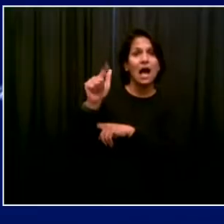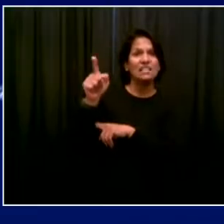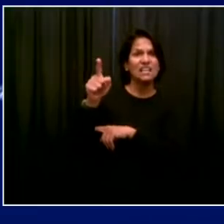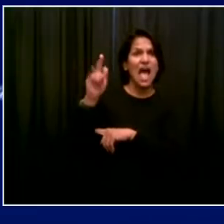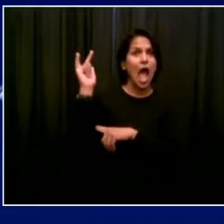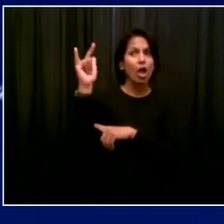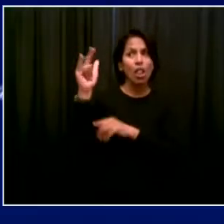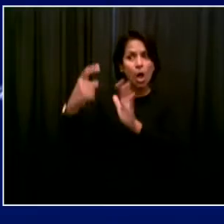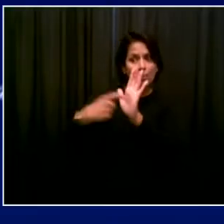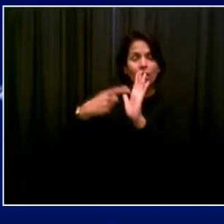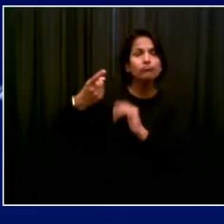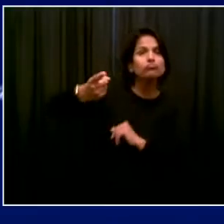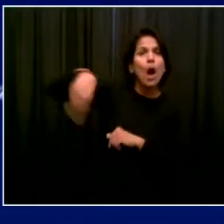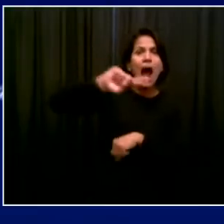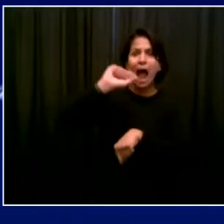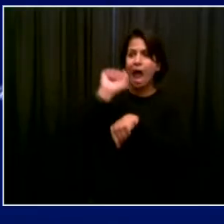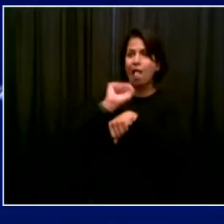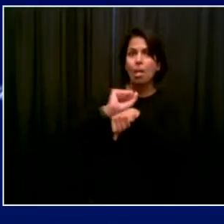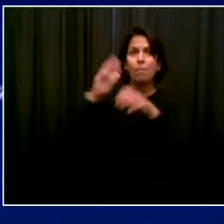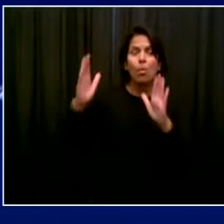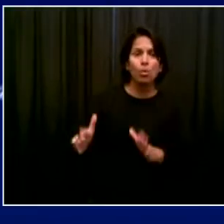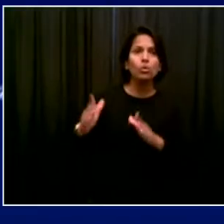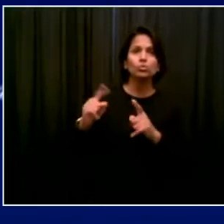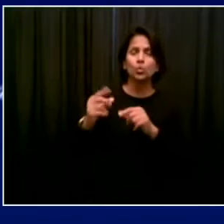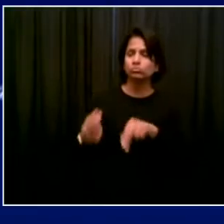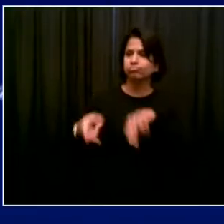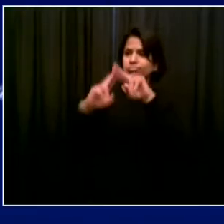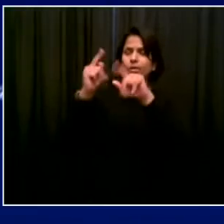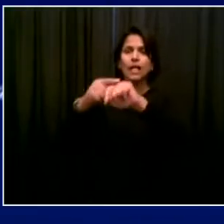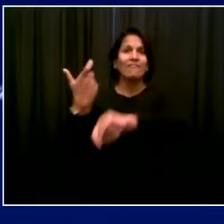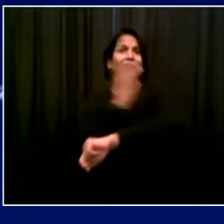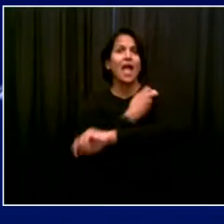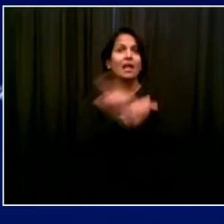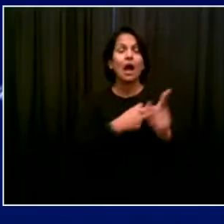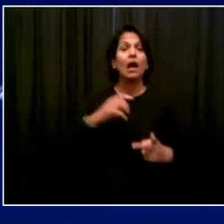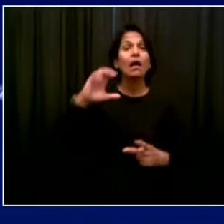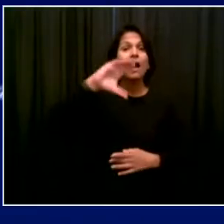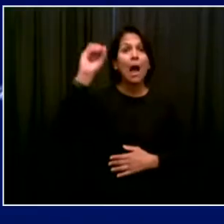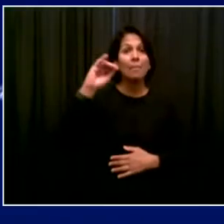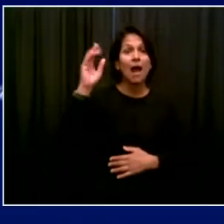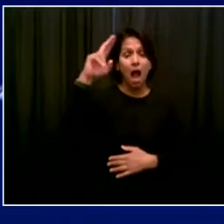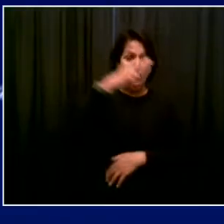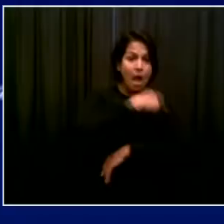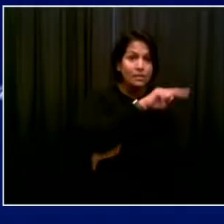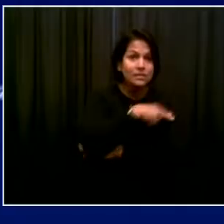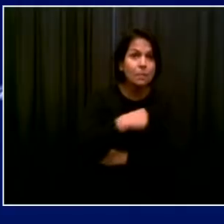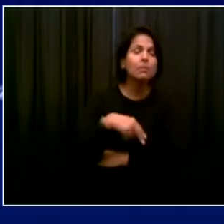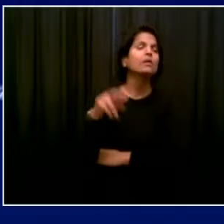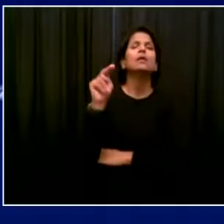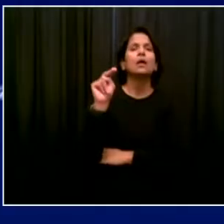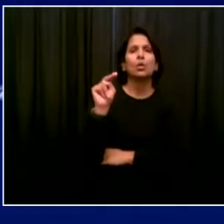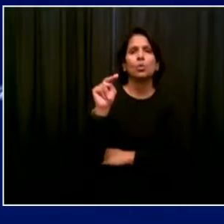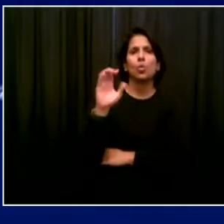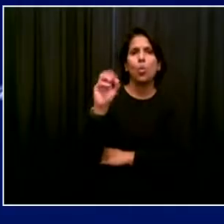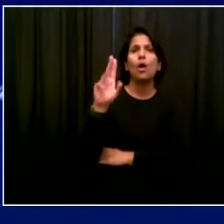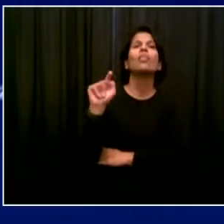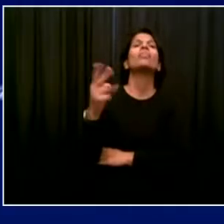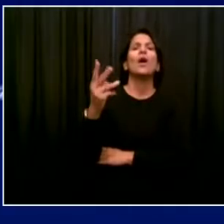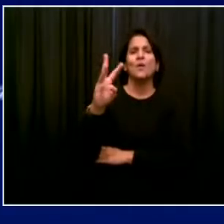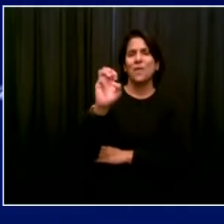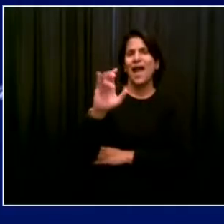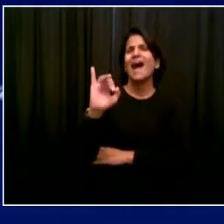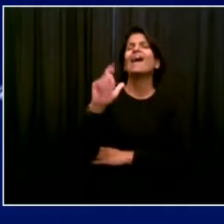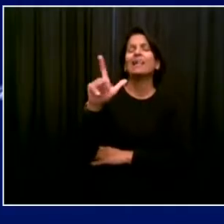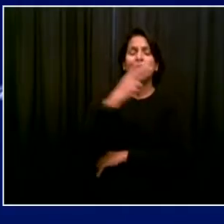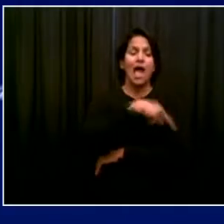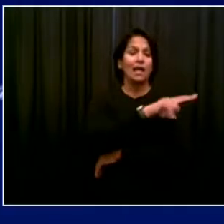requirements. Northwell Health here in New York got to 98% of its workforce vaccinated. 98%